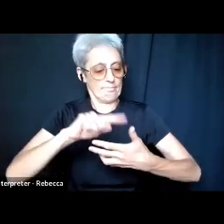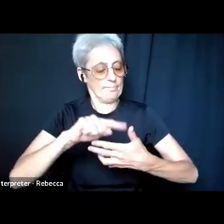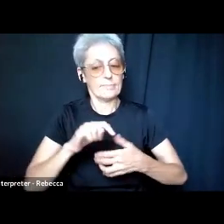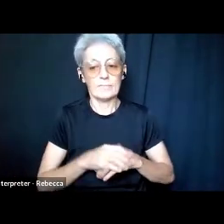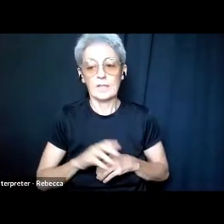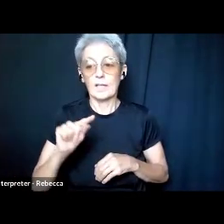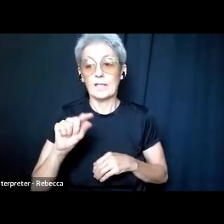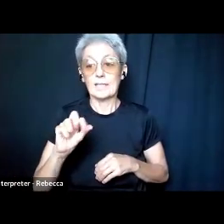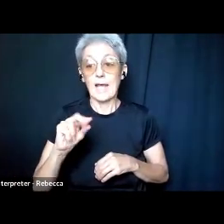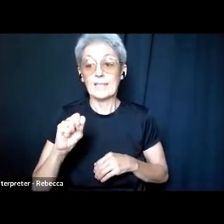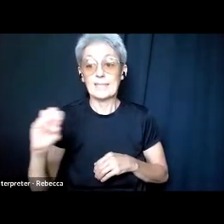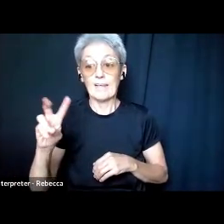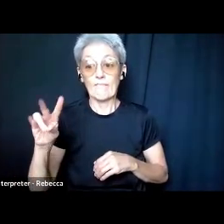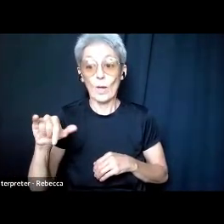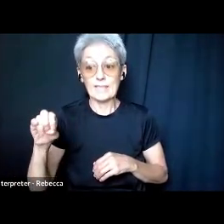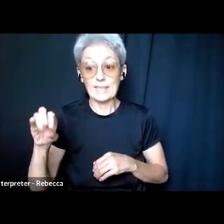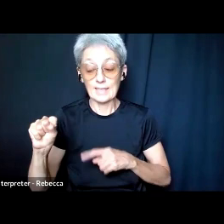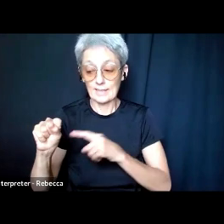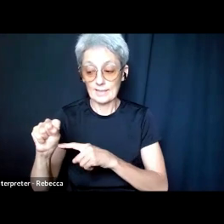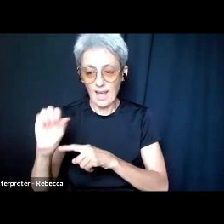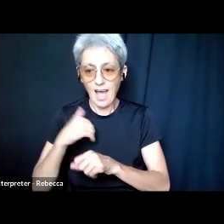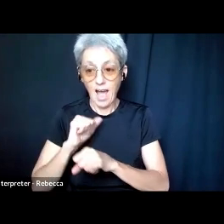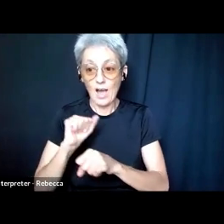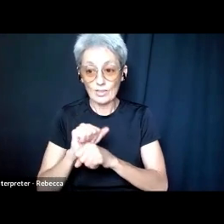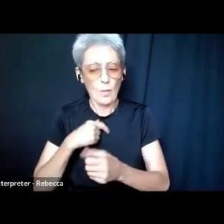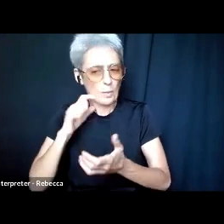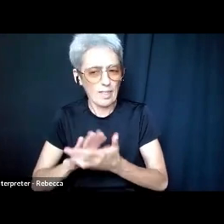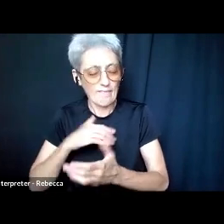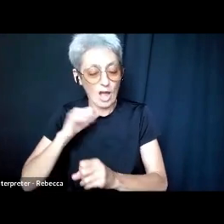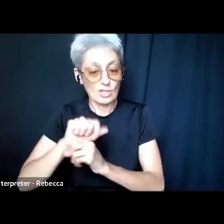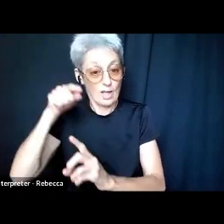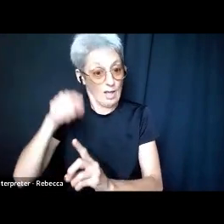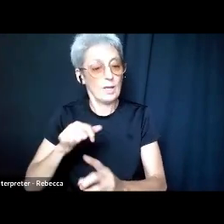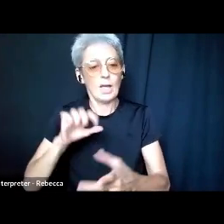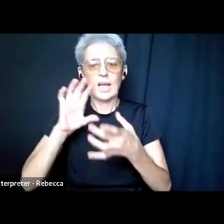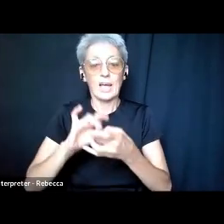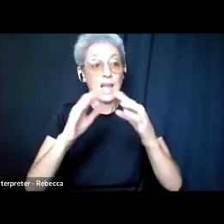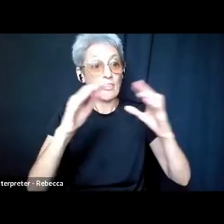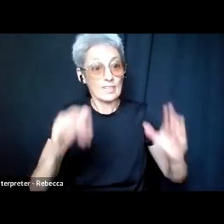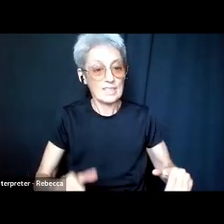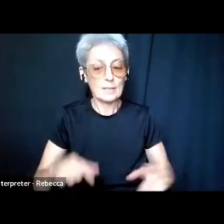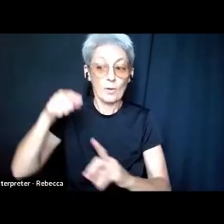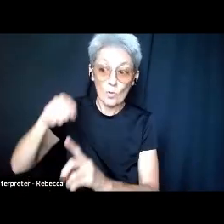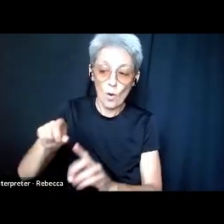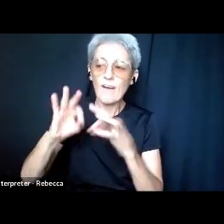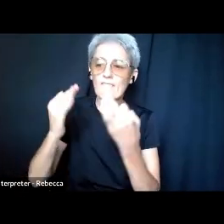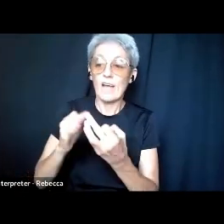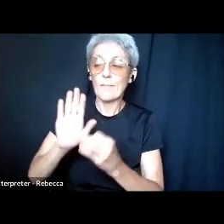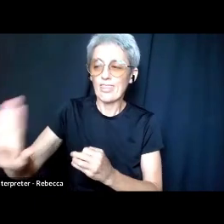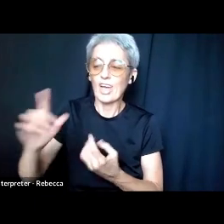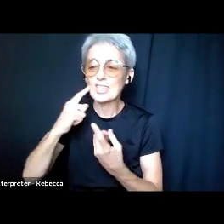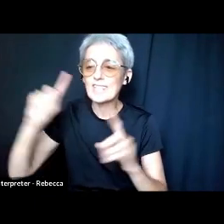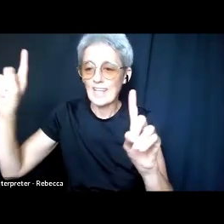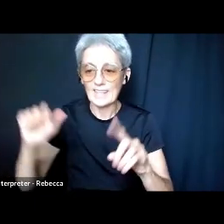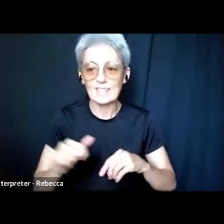Voices, is to connect the system for the purpose of the family's success. And so we don't work